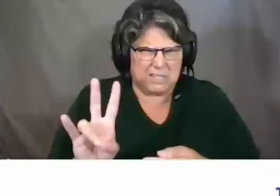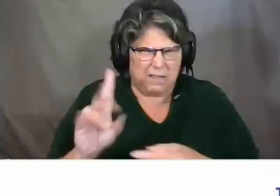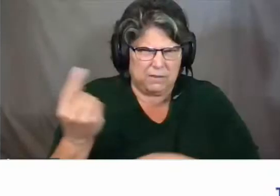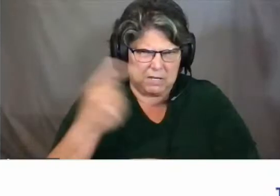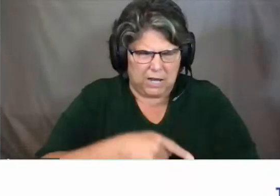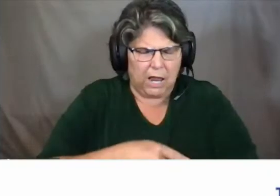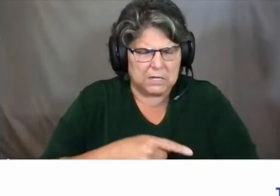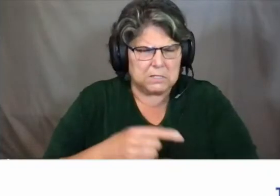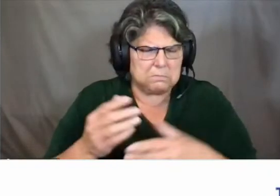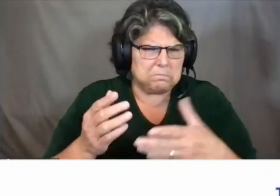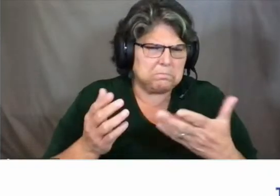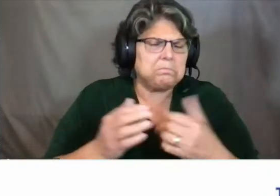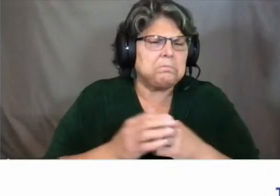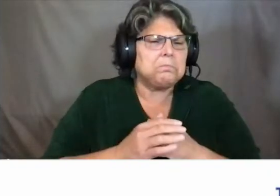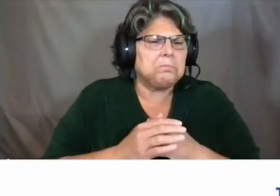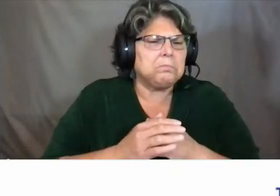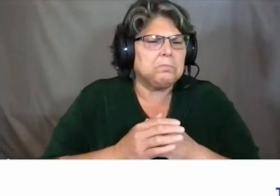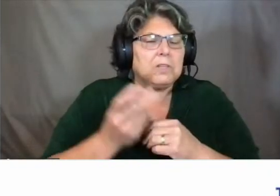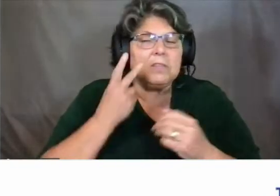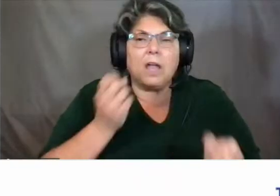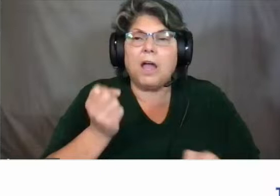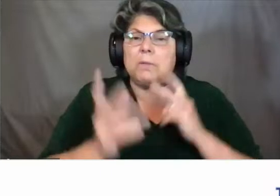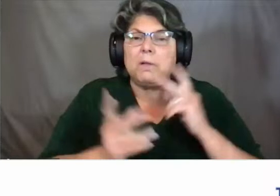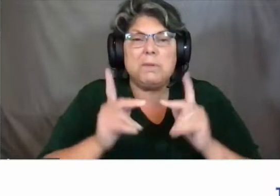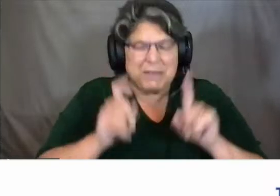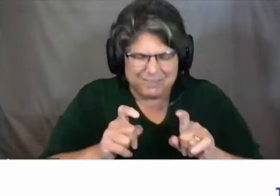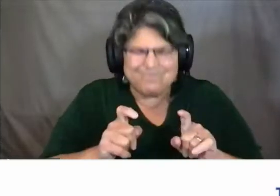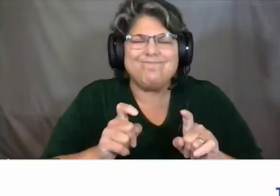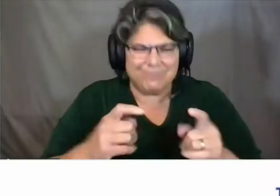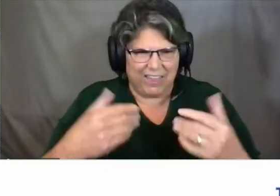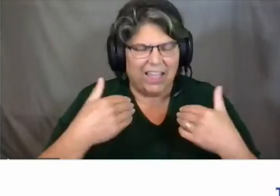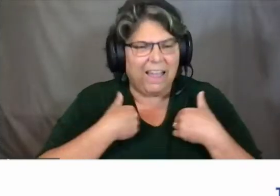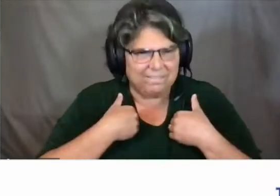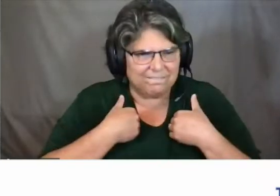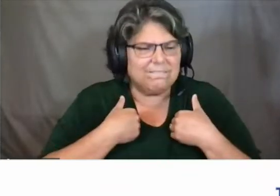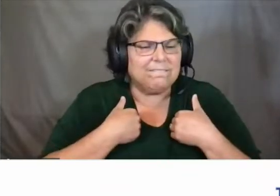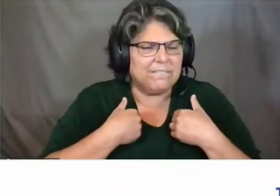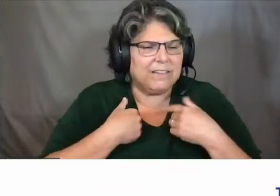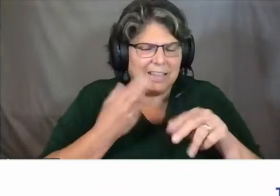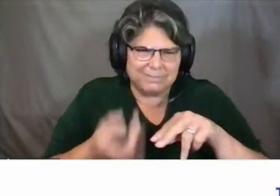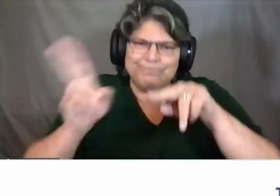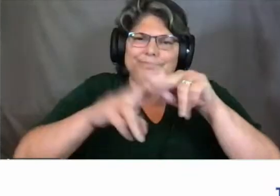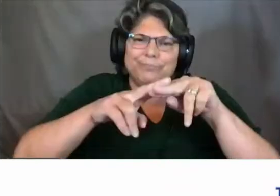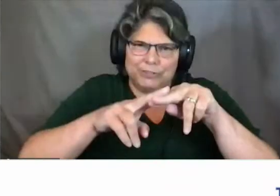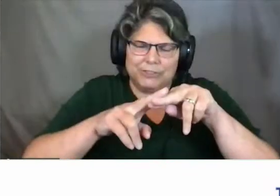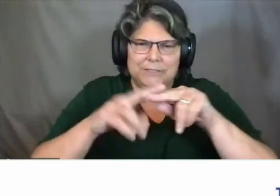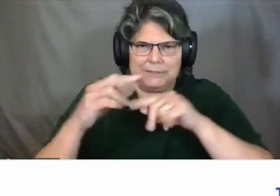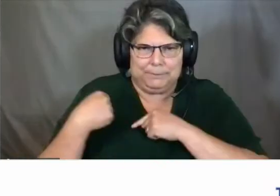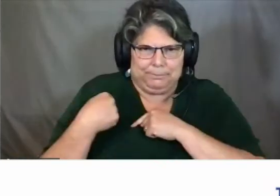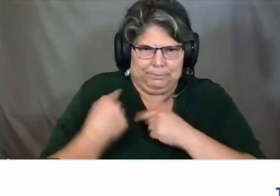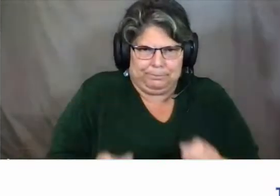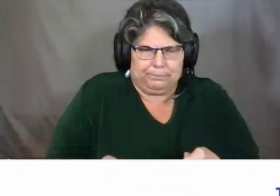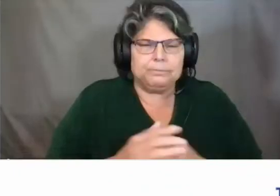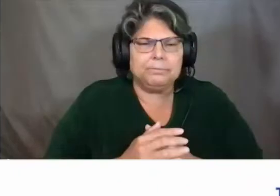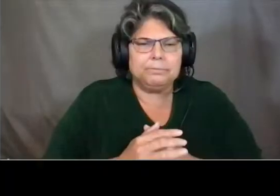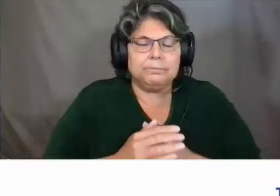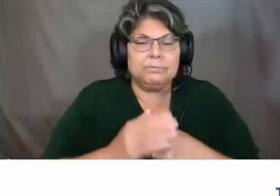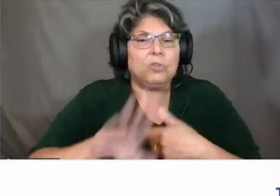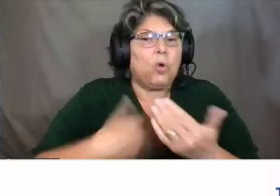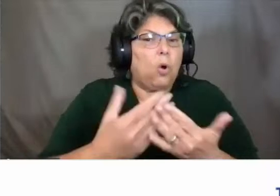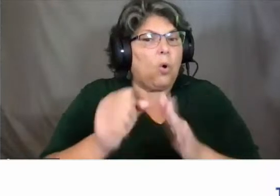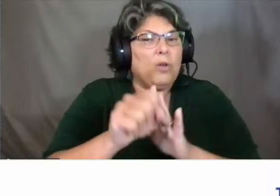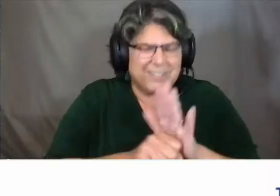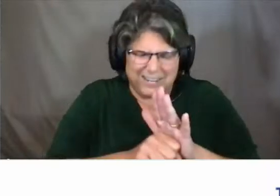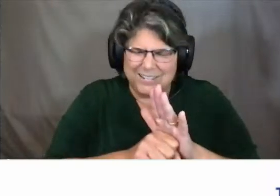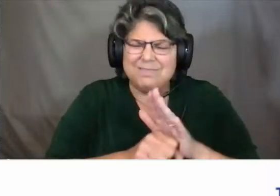rate, our positivity rate has increased recently, and the state is slowly